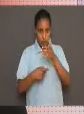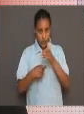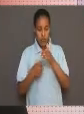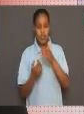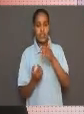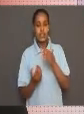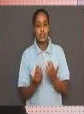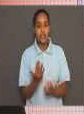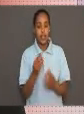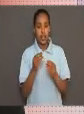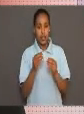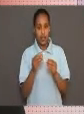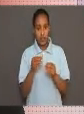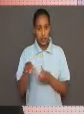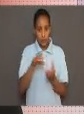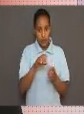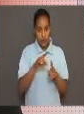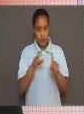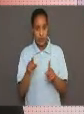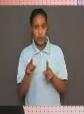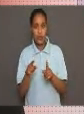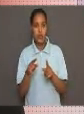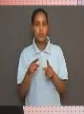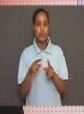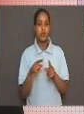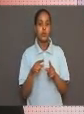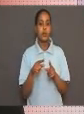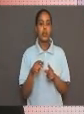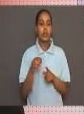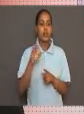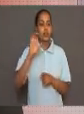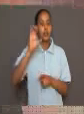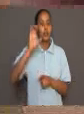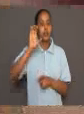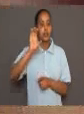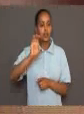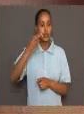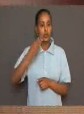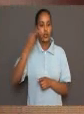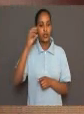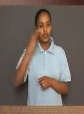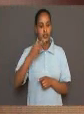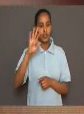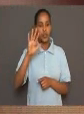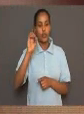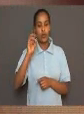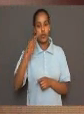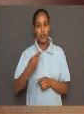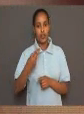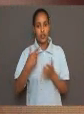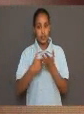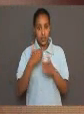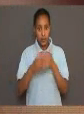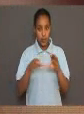distilled liquid, is different from the smell of ethanol. The chemical equation for